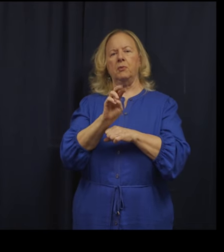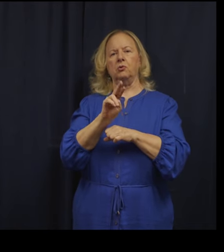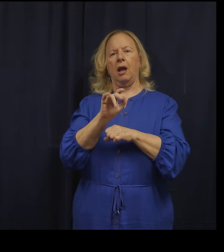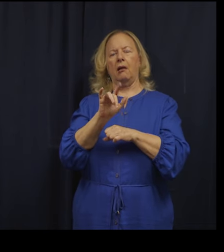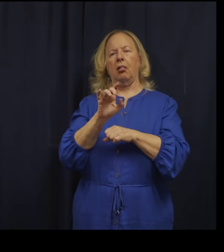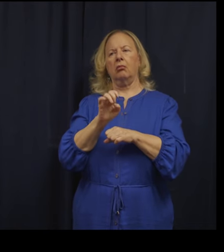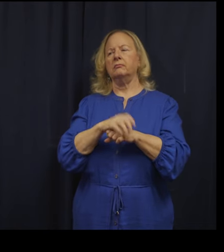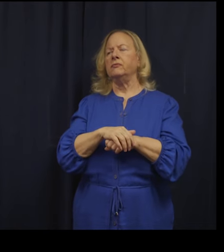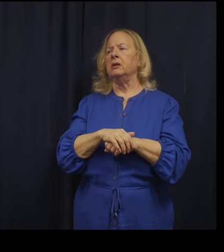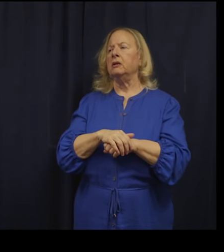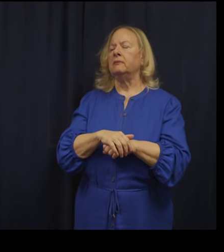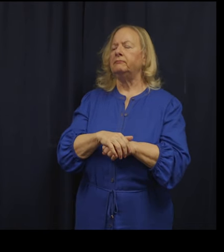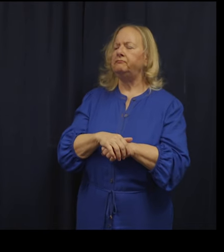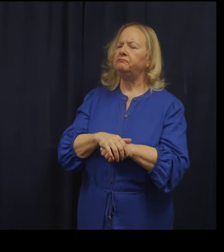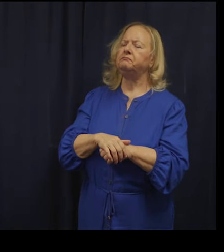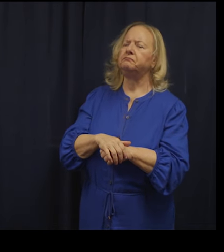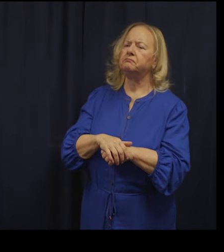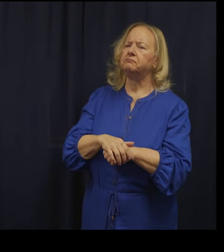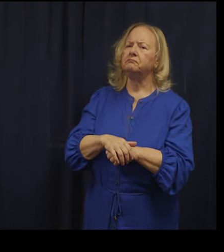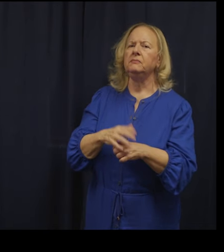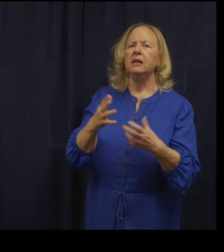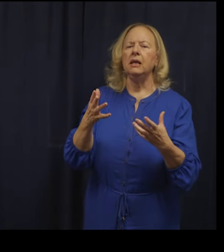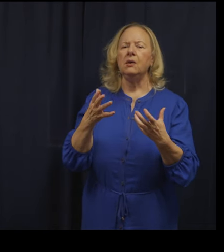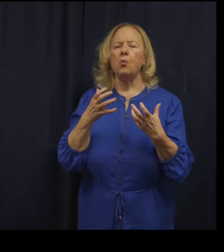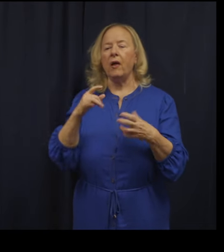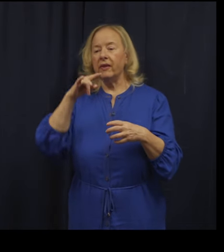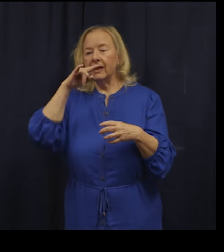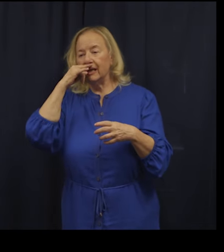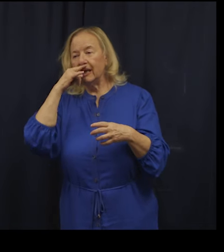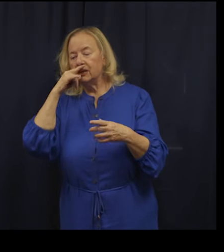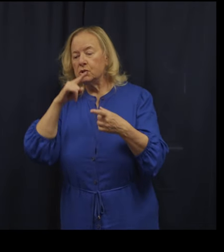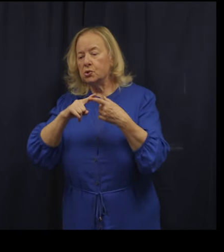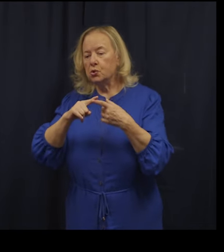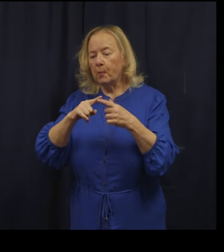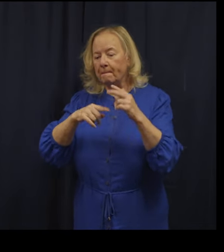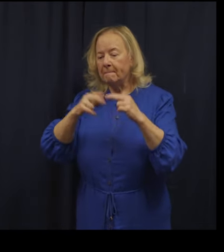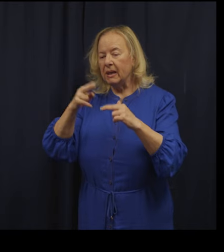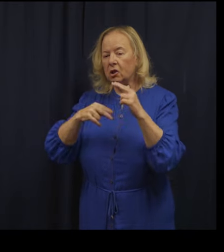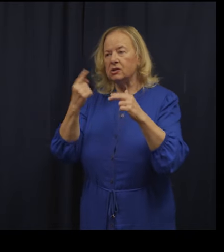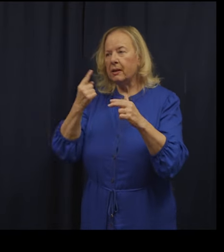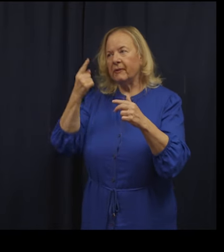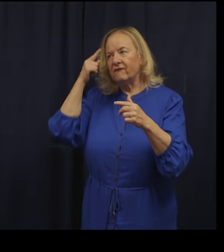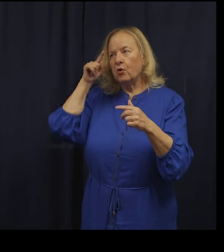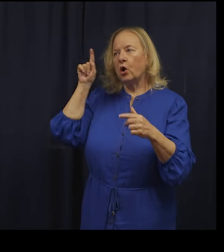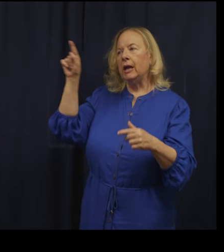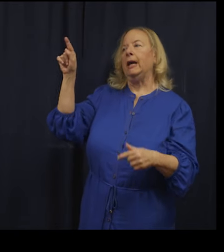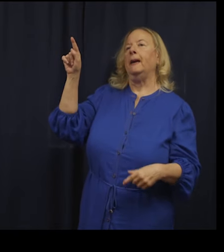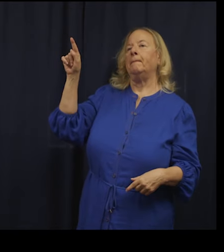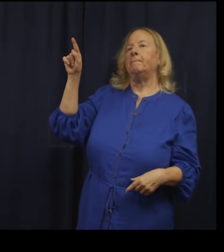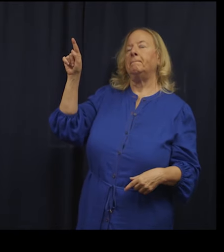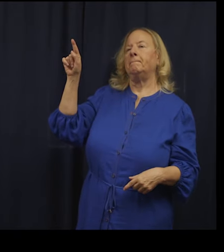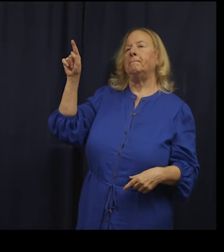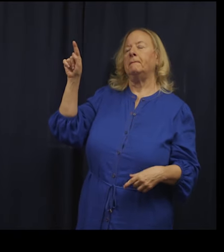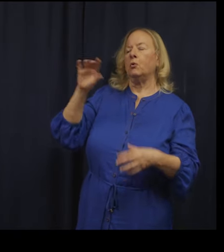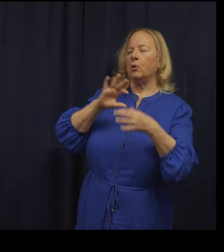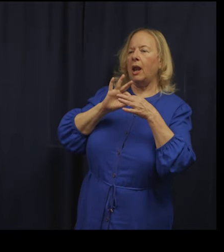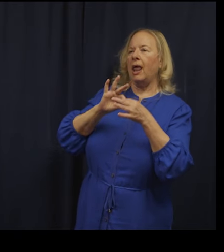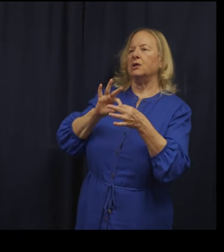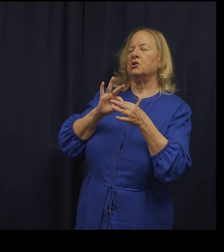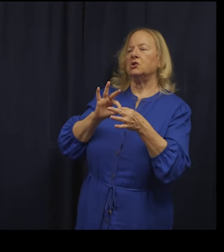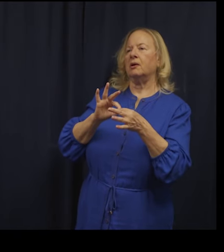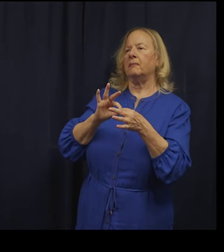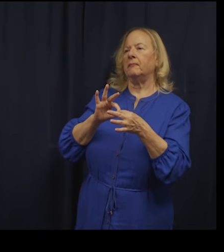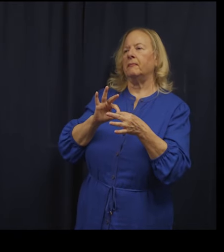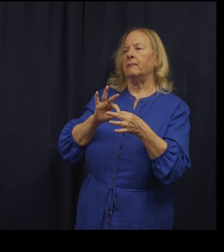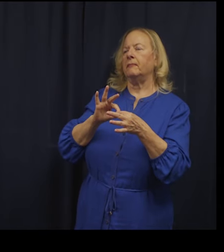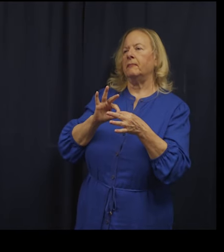Well, and the thing is this, he wanted his kids to build something for him. It's about